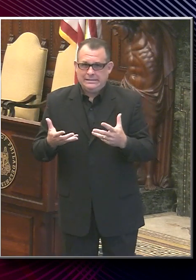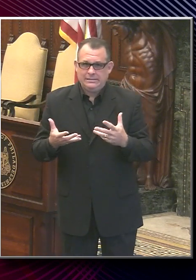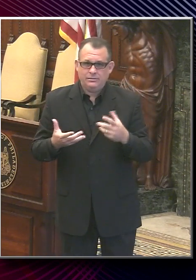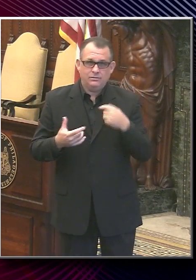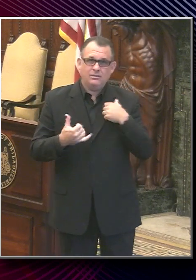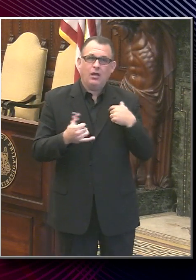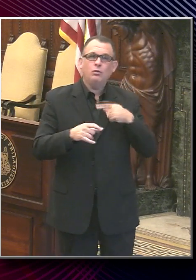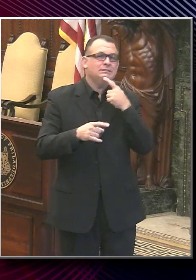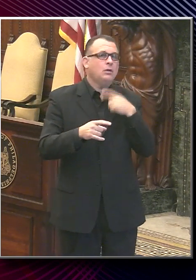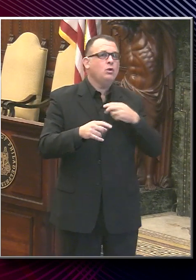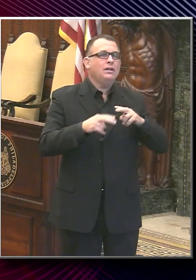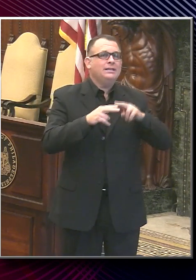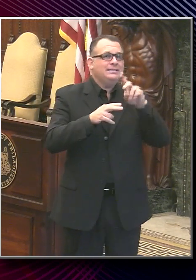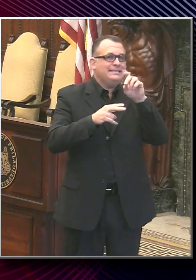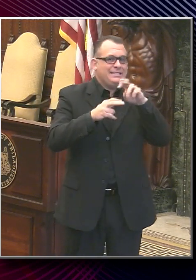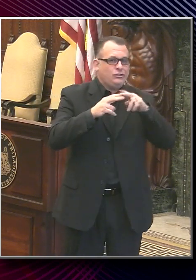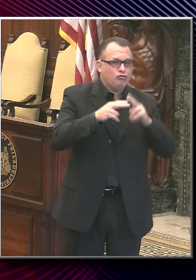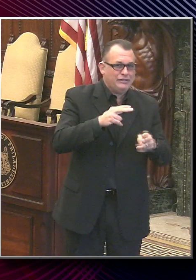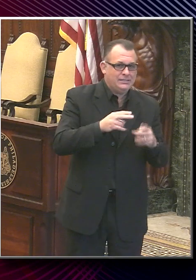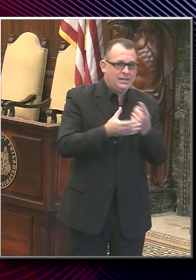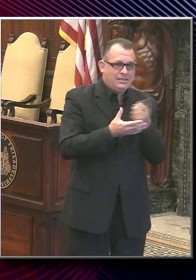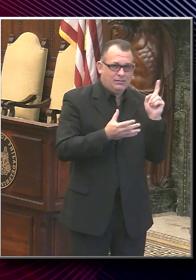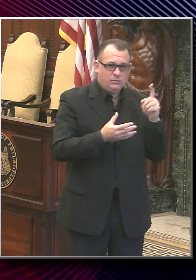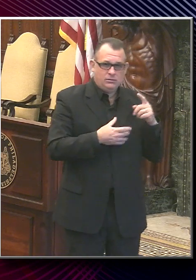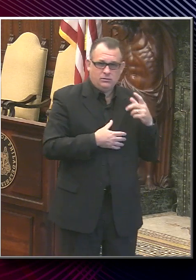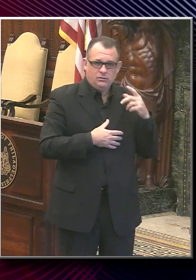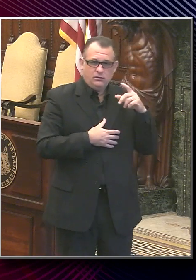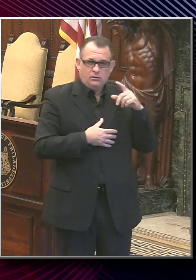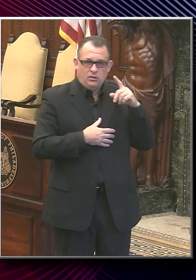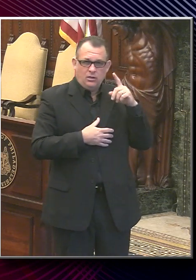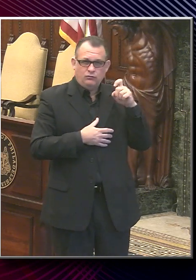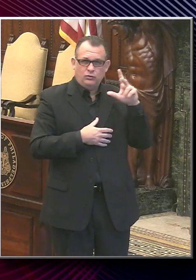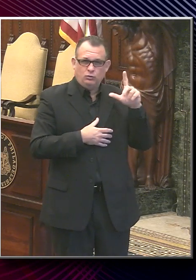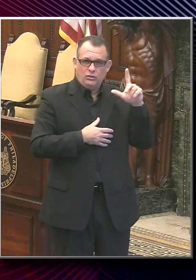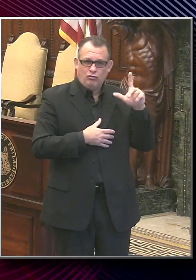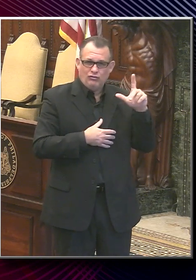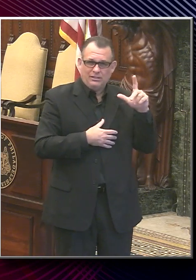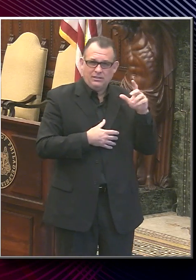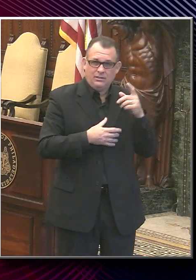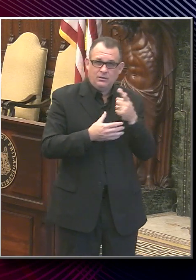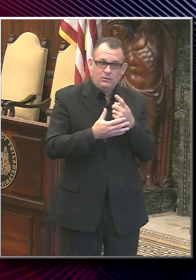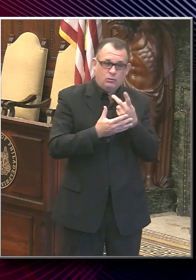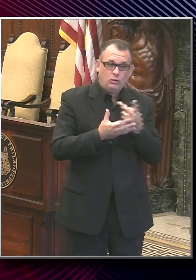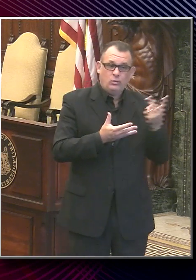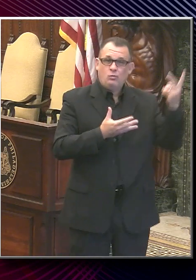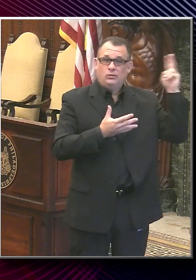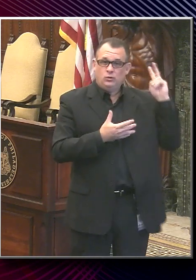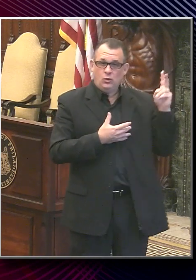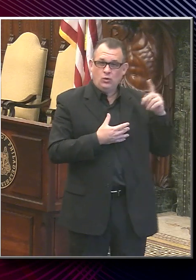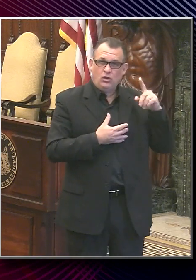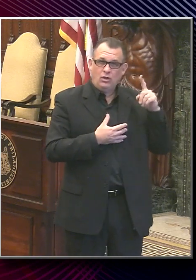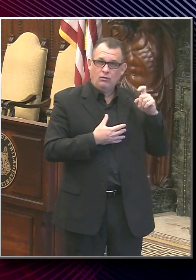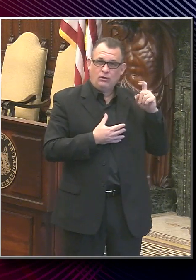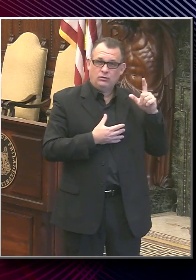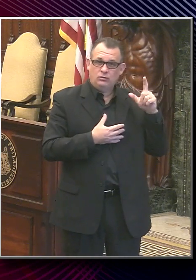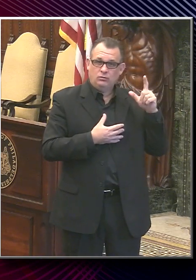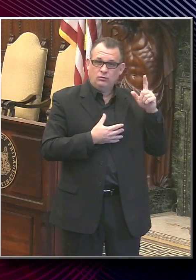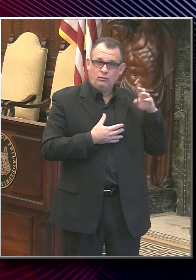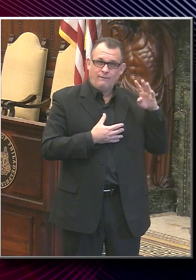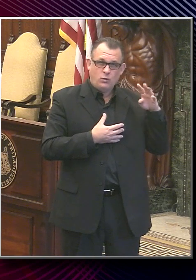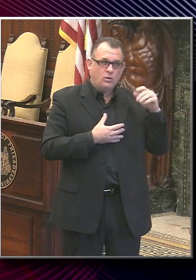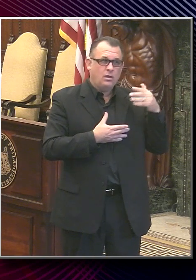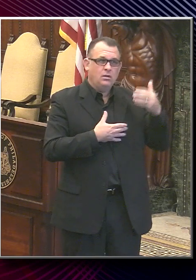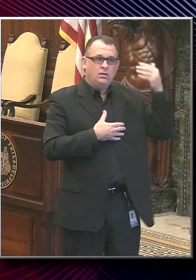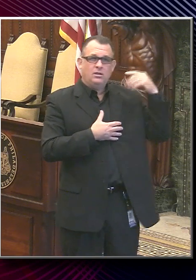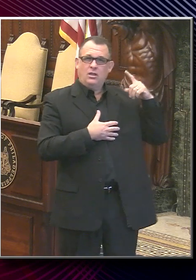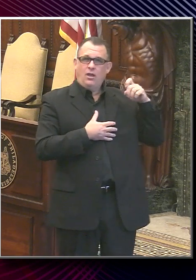last week was, I forget the number, I said 123. That's compared to 166 the week before and 140 something the week before that. So that